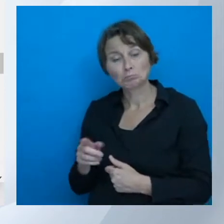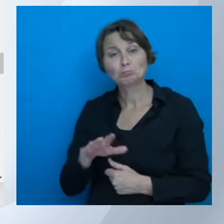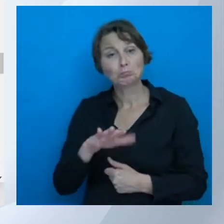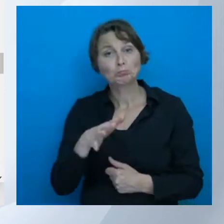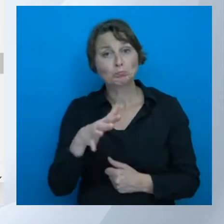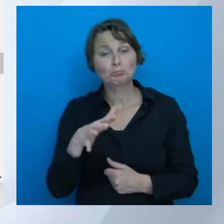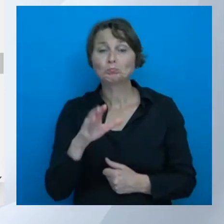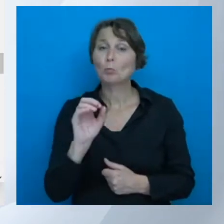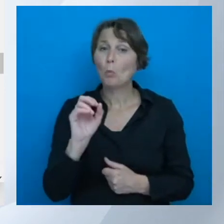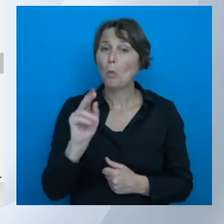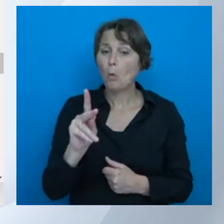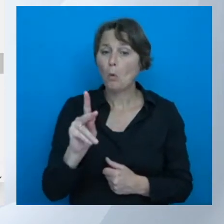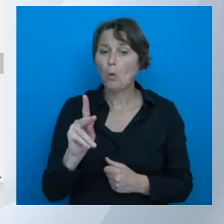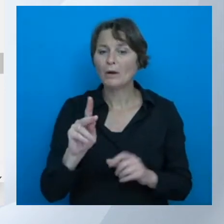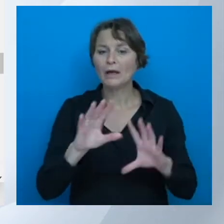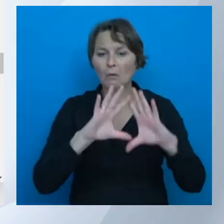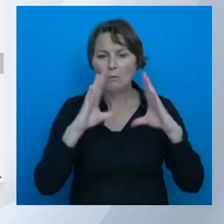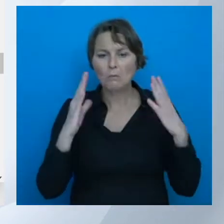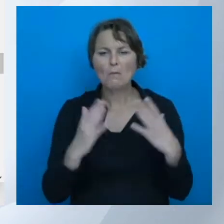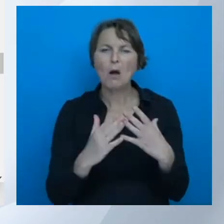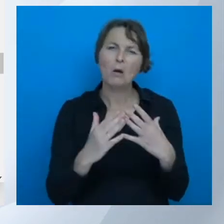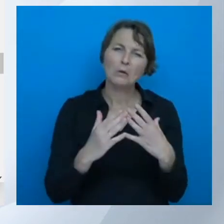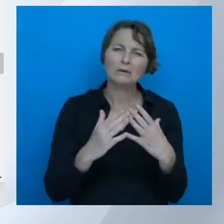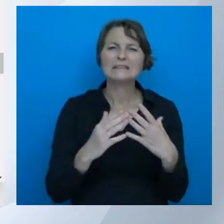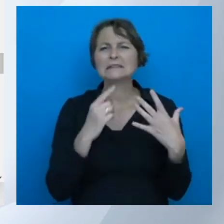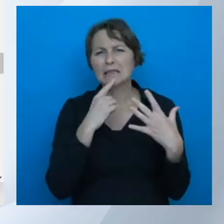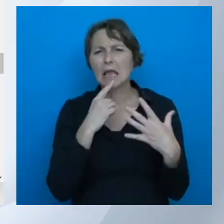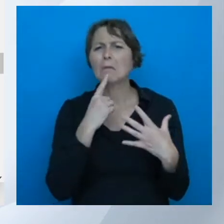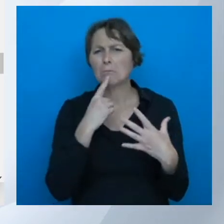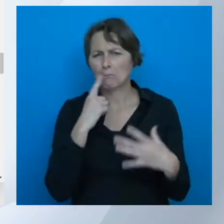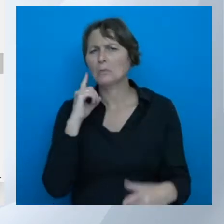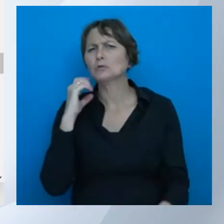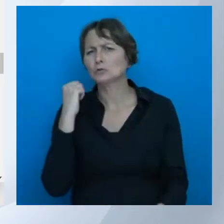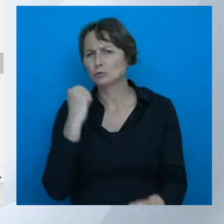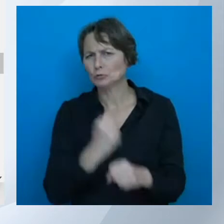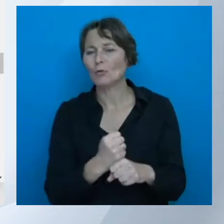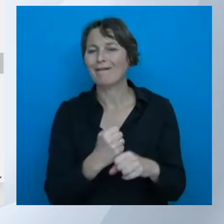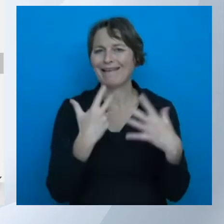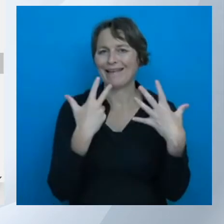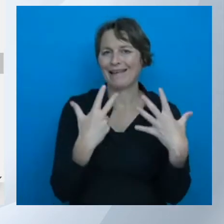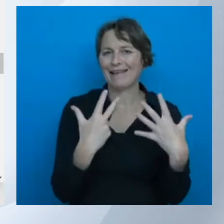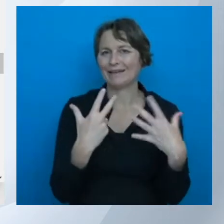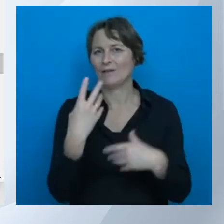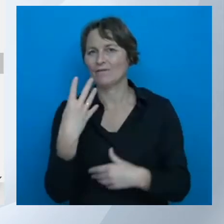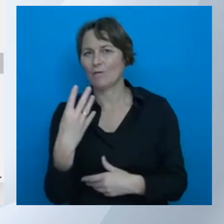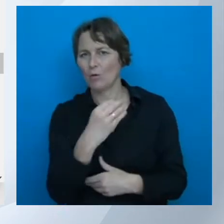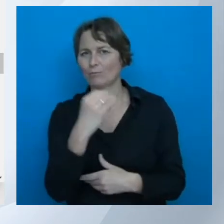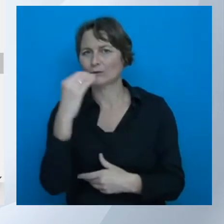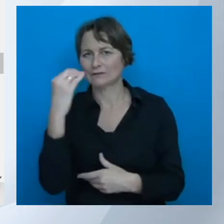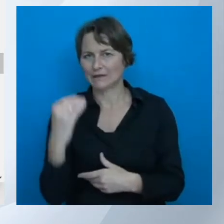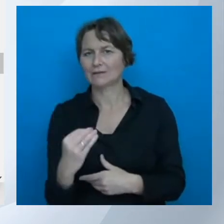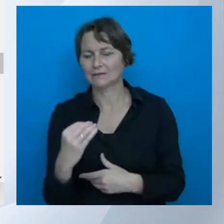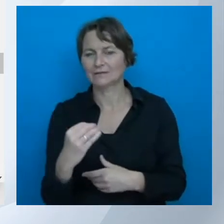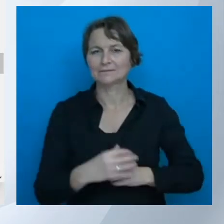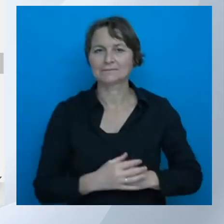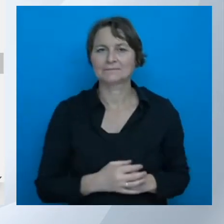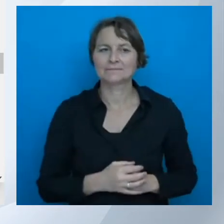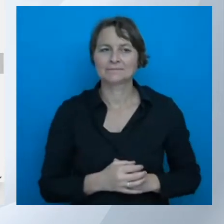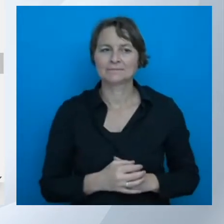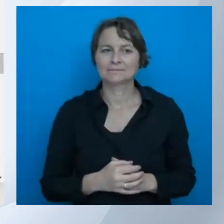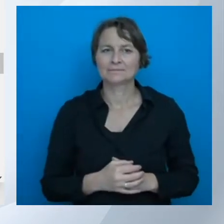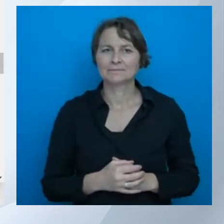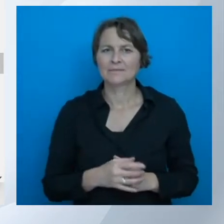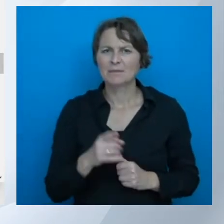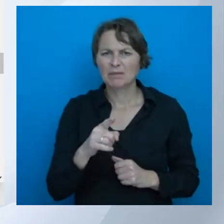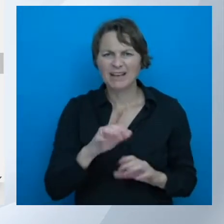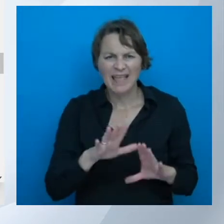84% sure about the decision it made. But how our model could figure out the genre?